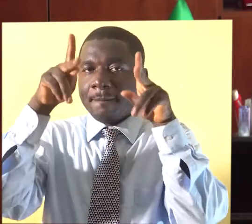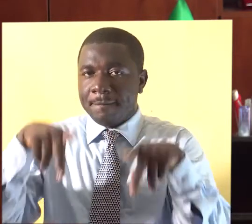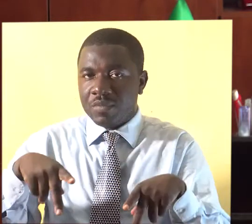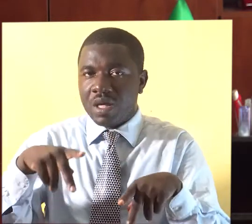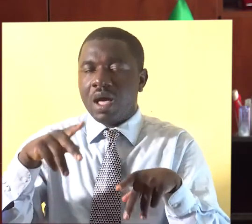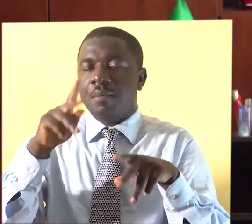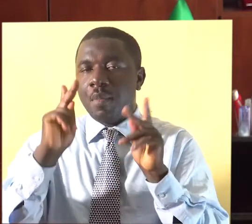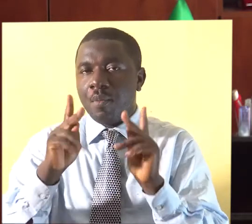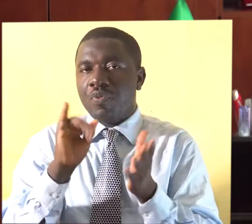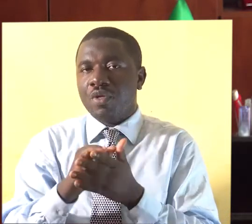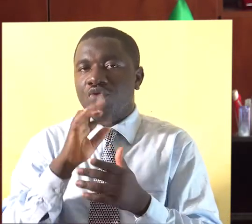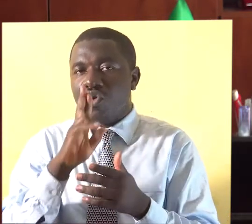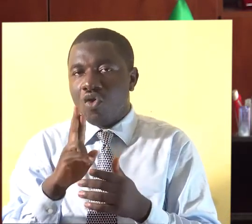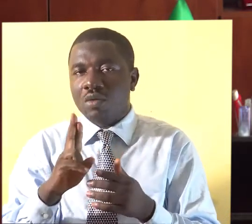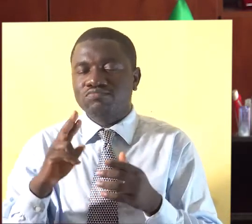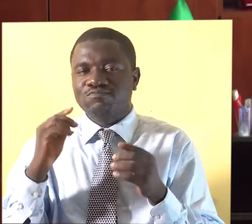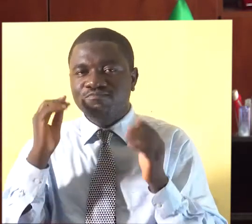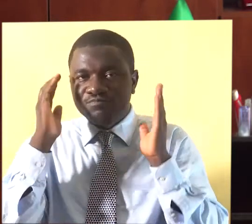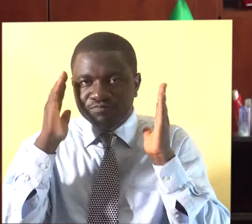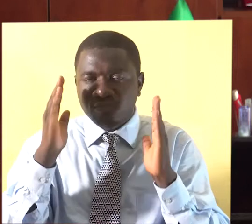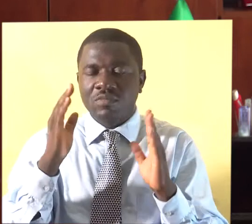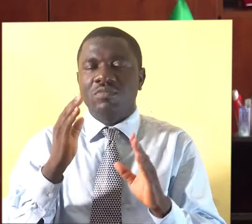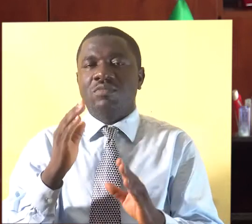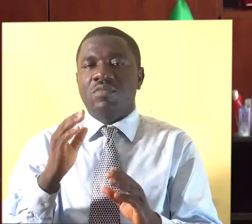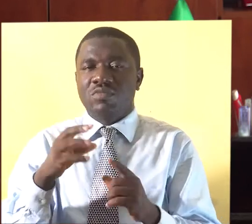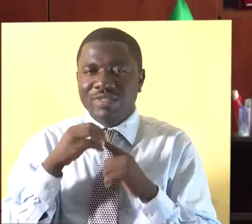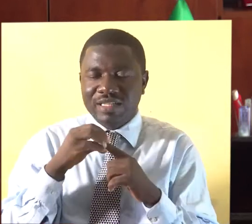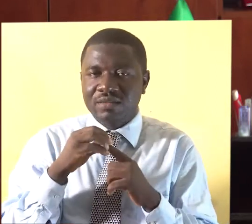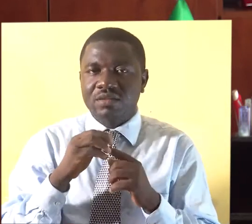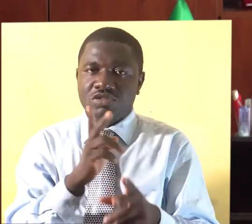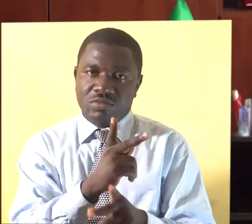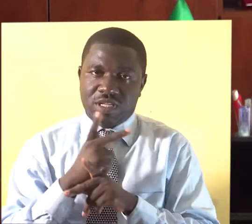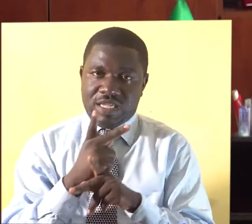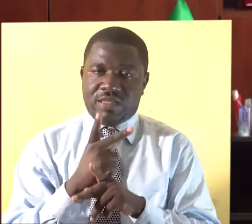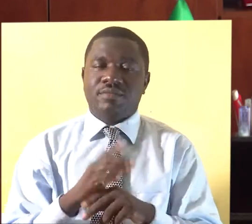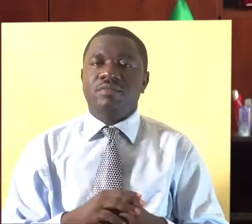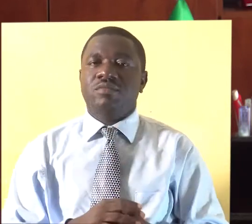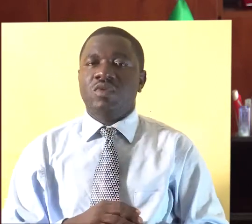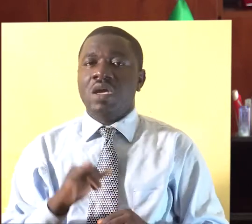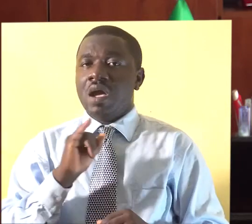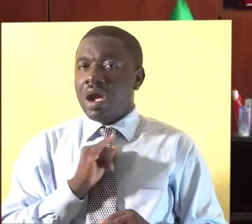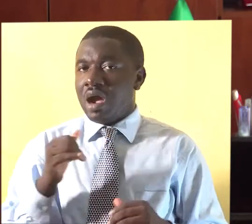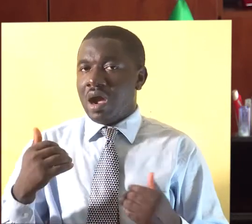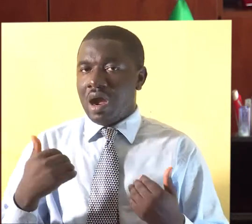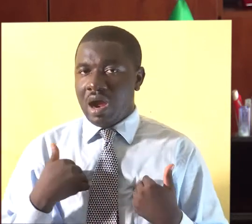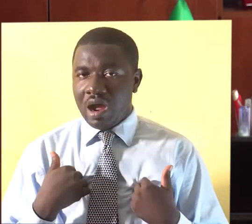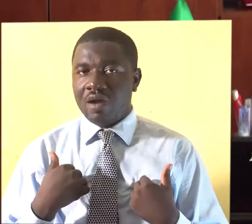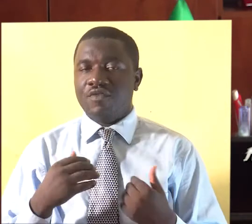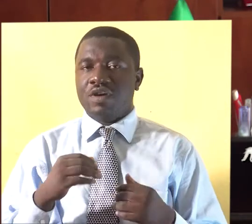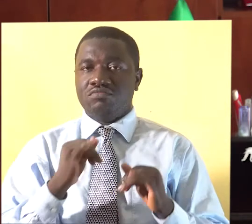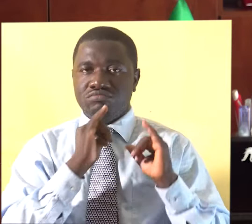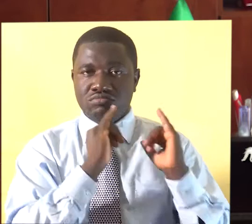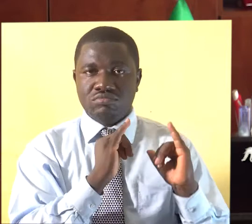and persons of concern receive special attention and care. I have directed the National